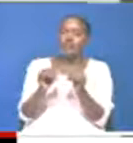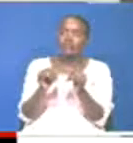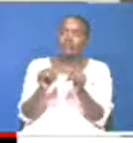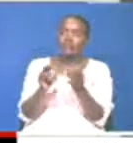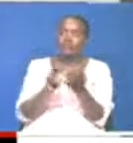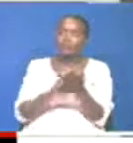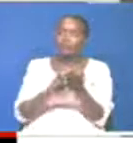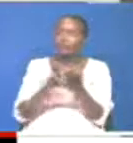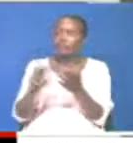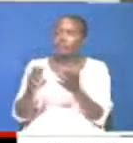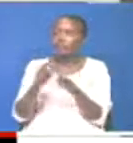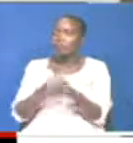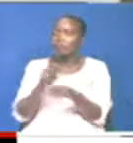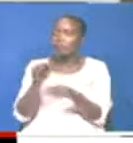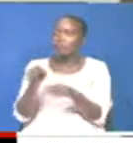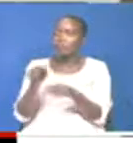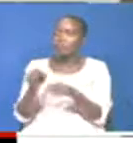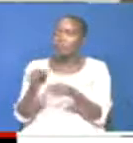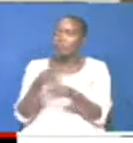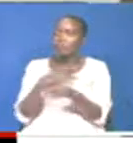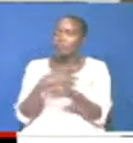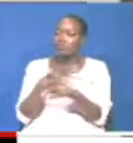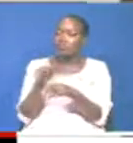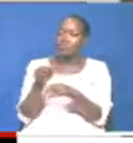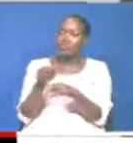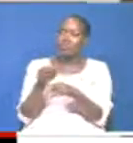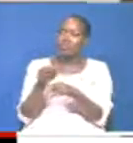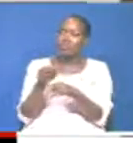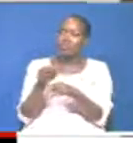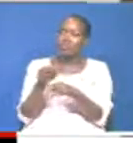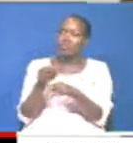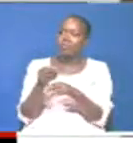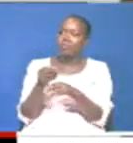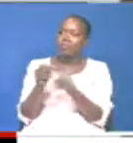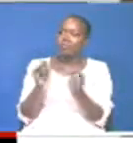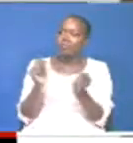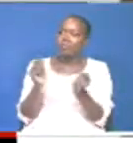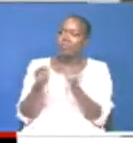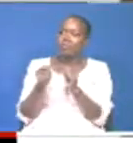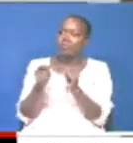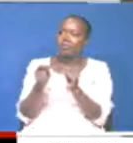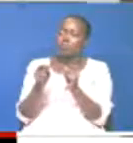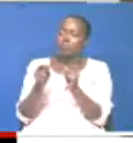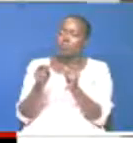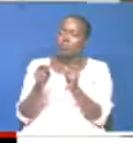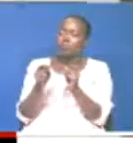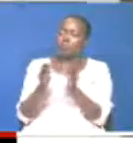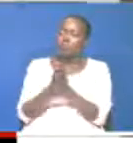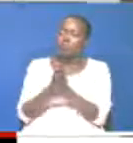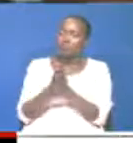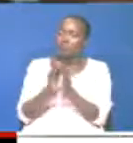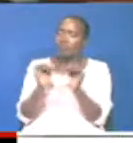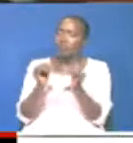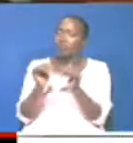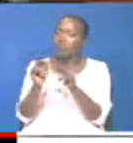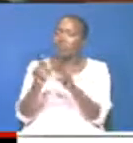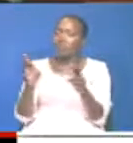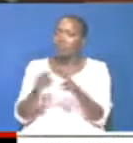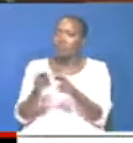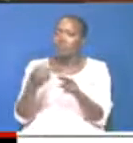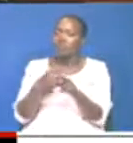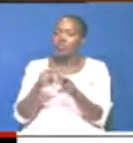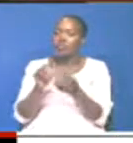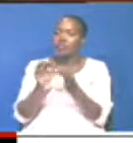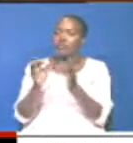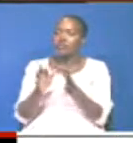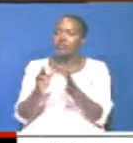that particular time. Mm-hmm. And they would be re-edited by the editors actually in the newsroom. We as the translators then would